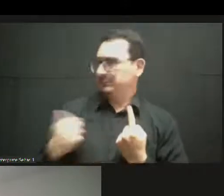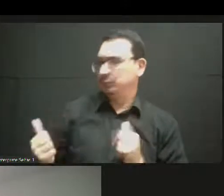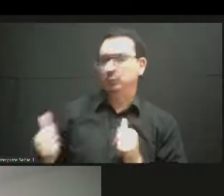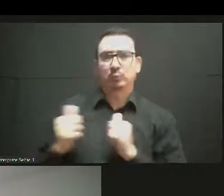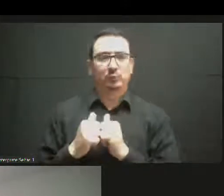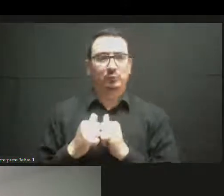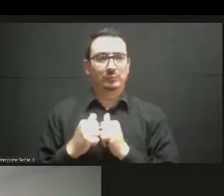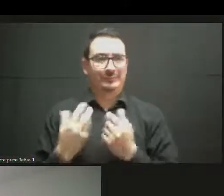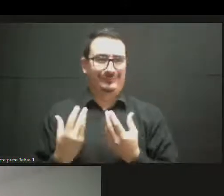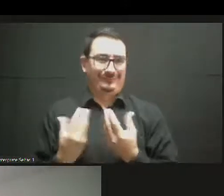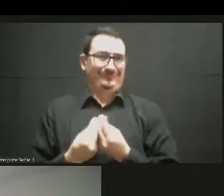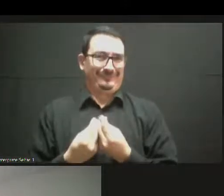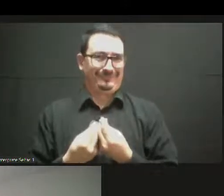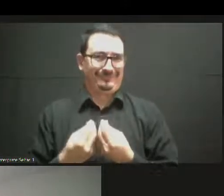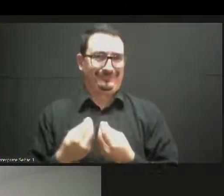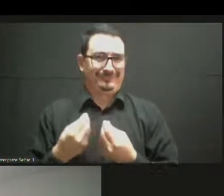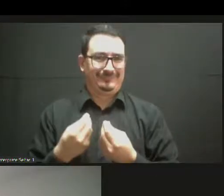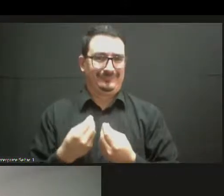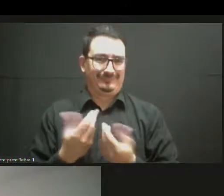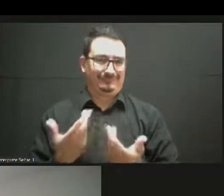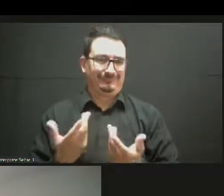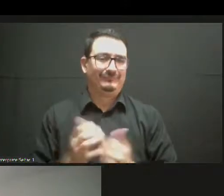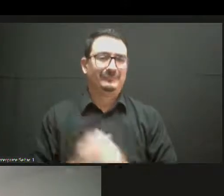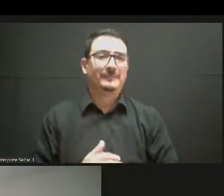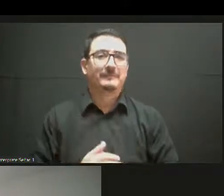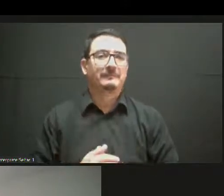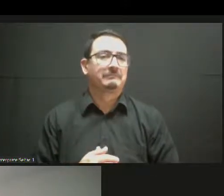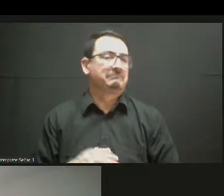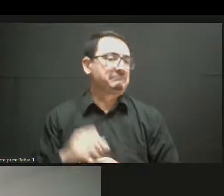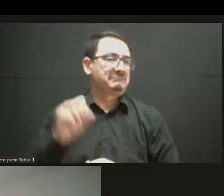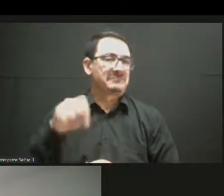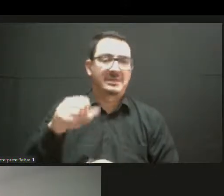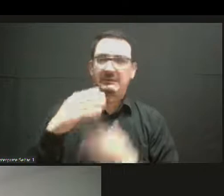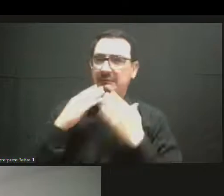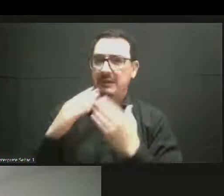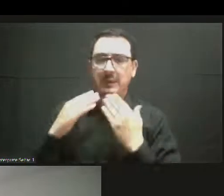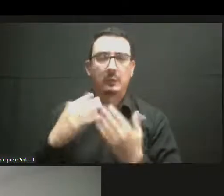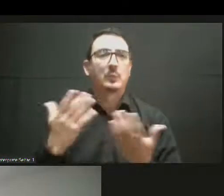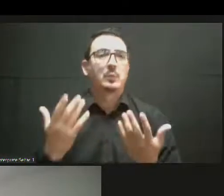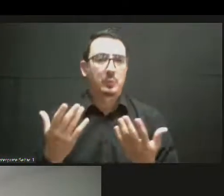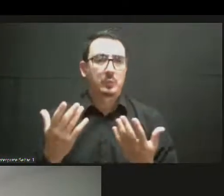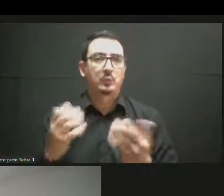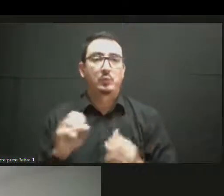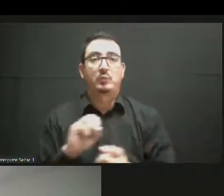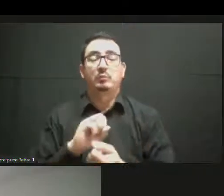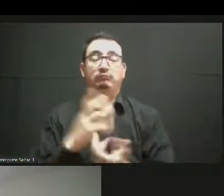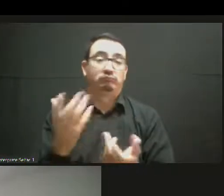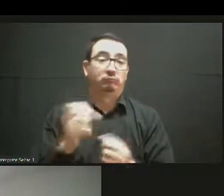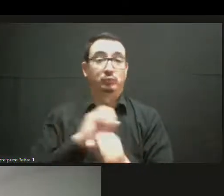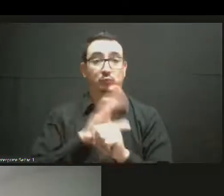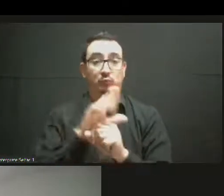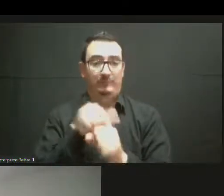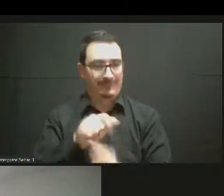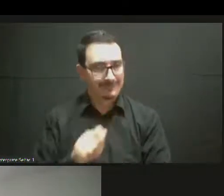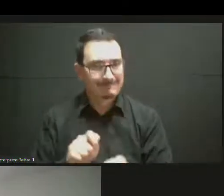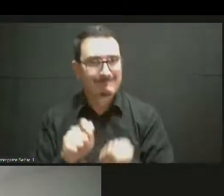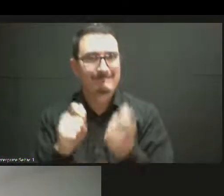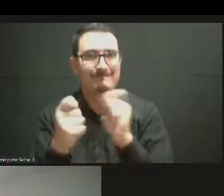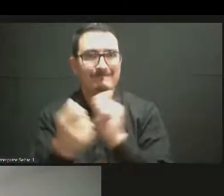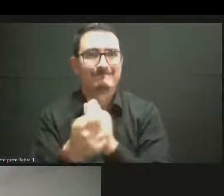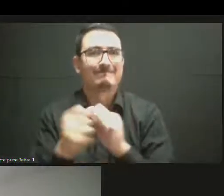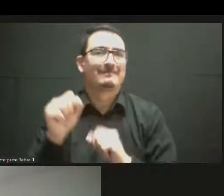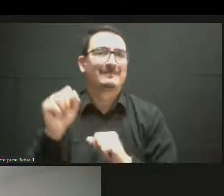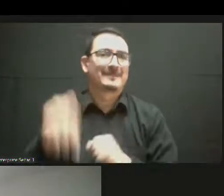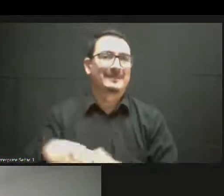our lives, and we still haven't worked out where things are going to look like afterwards. So I understand the challenges you're